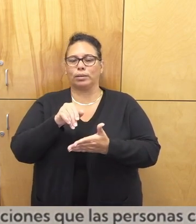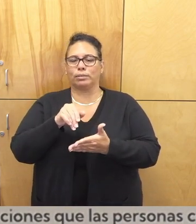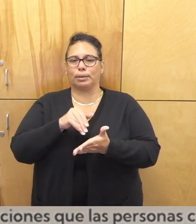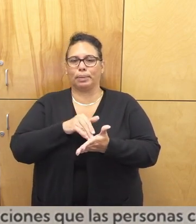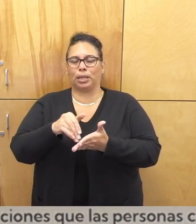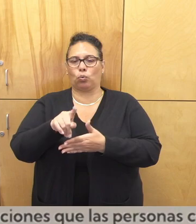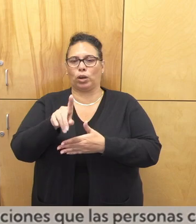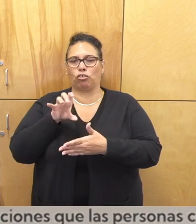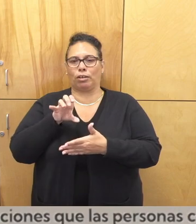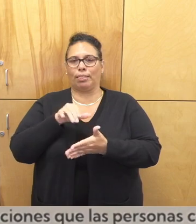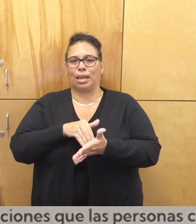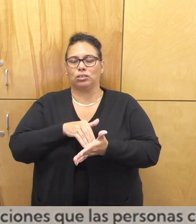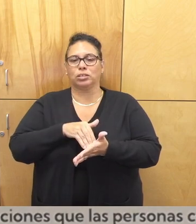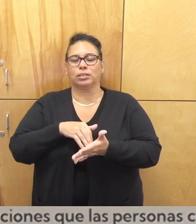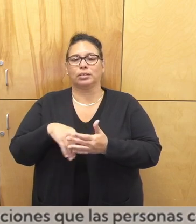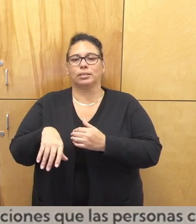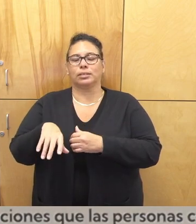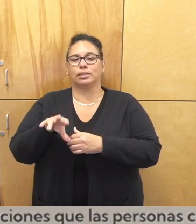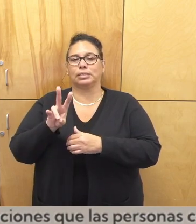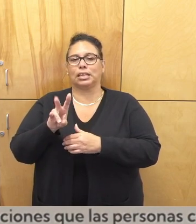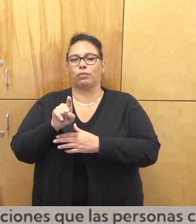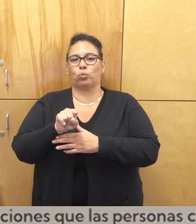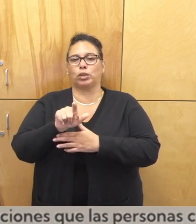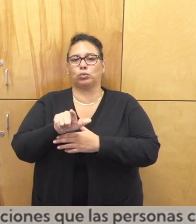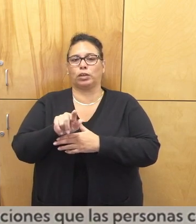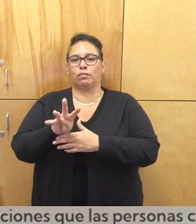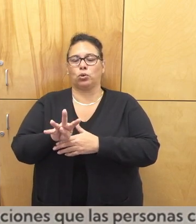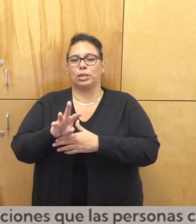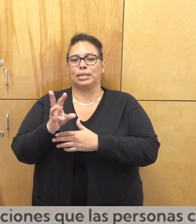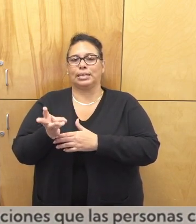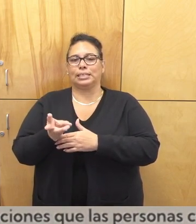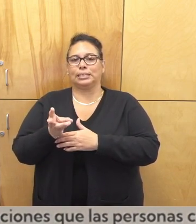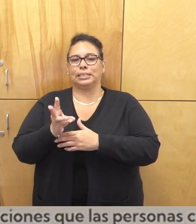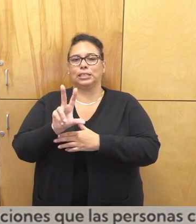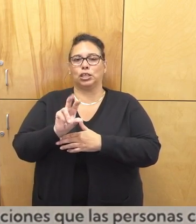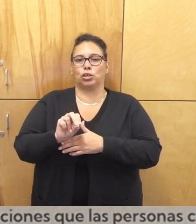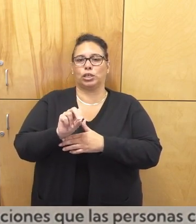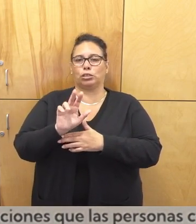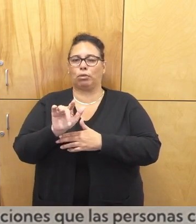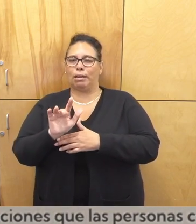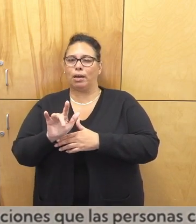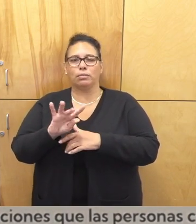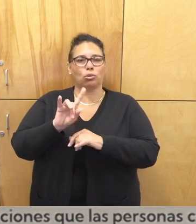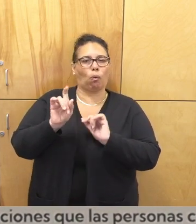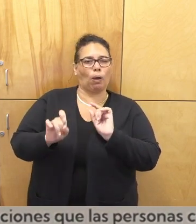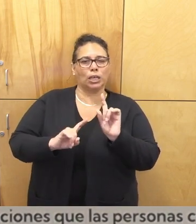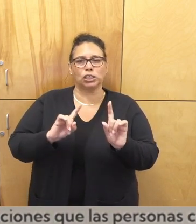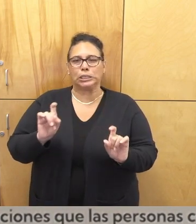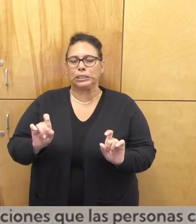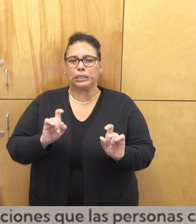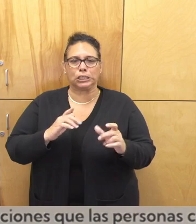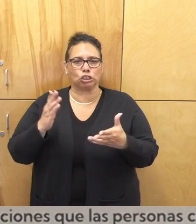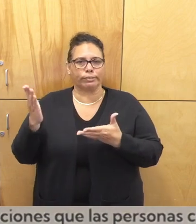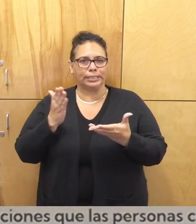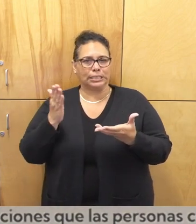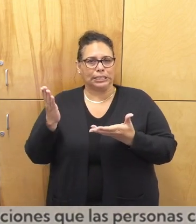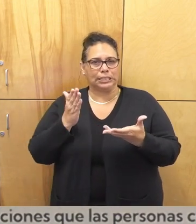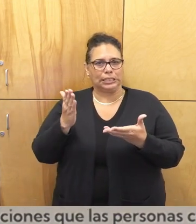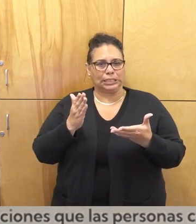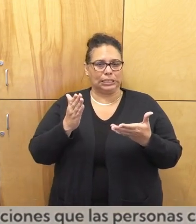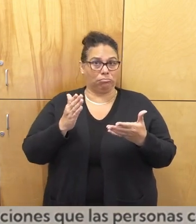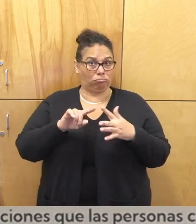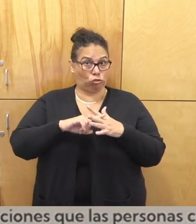$1,100,000 for the term of 7/1/24 to 6/30/25. So questions are, have the services